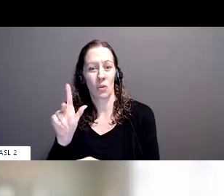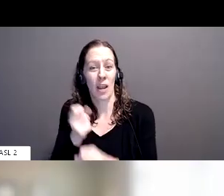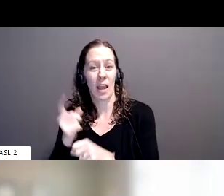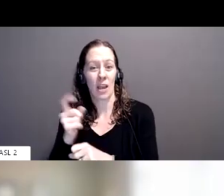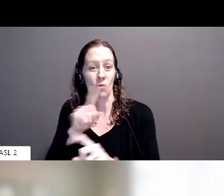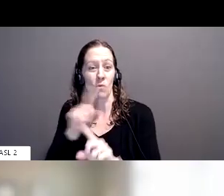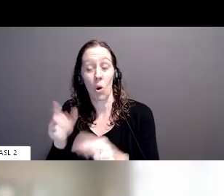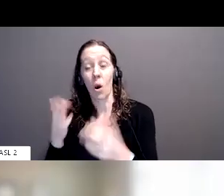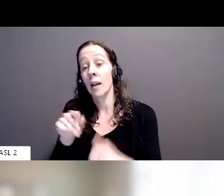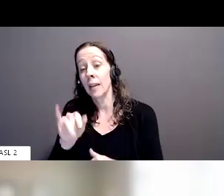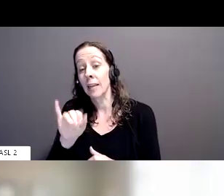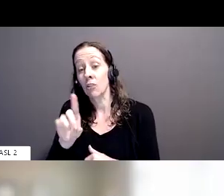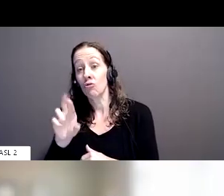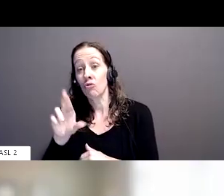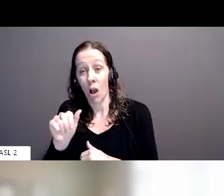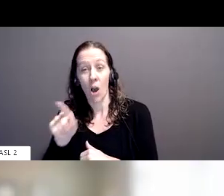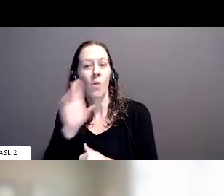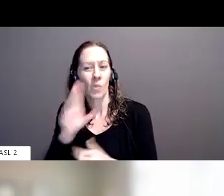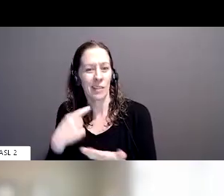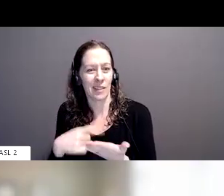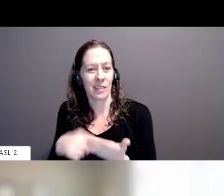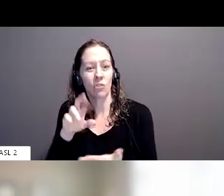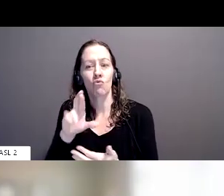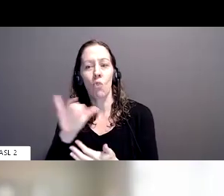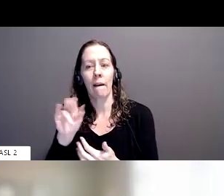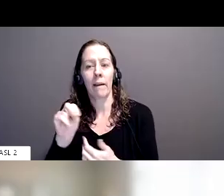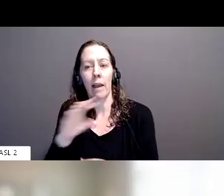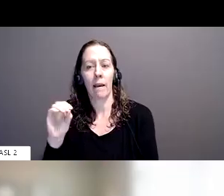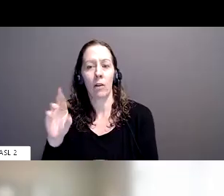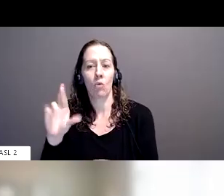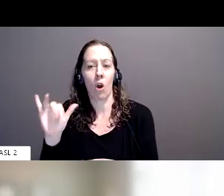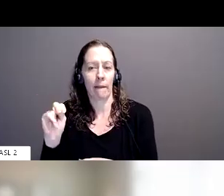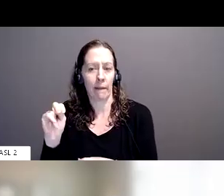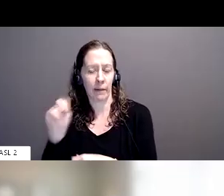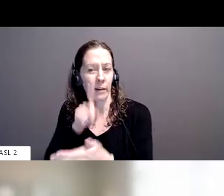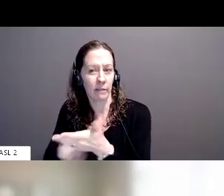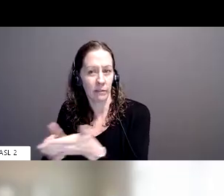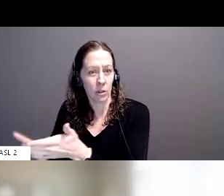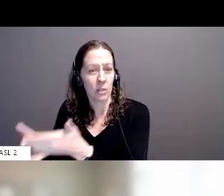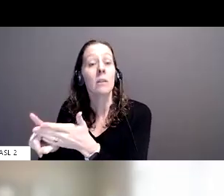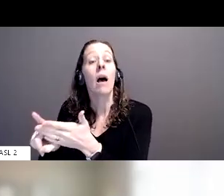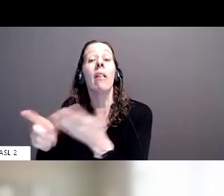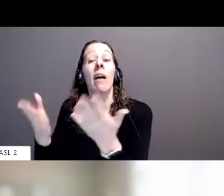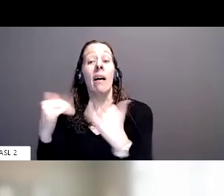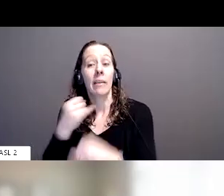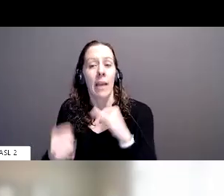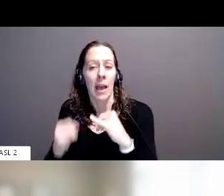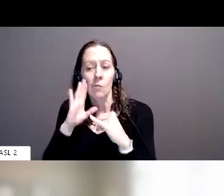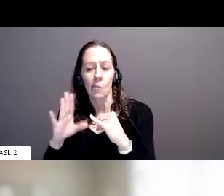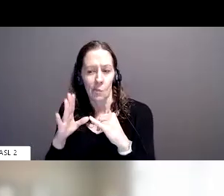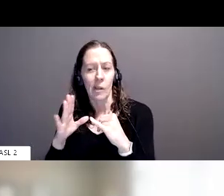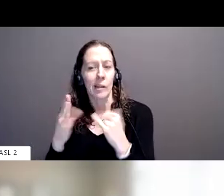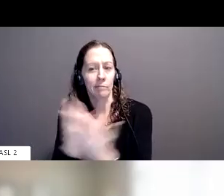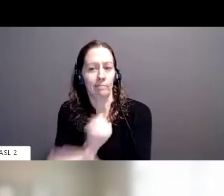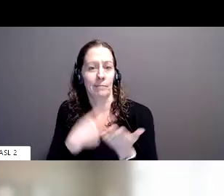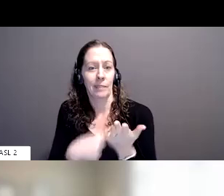Indra will speak specifically over the Ryan and Ryan inquest, and then time for discussion at the end. Once again,